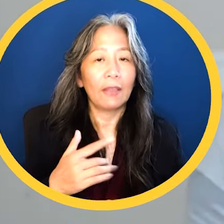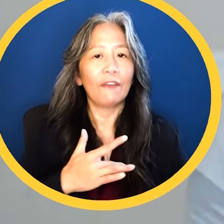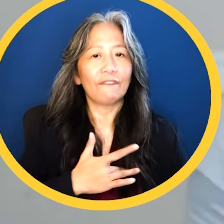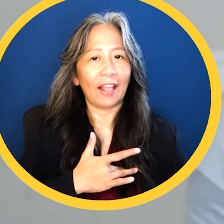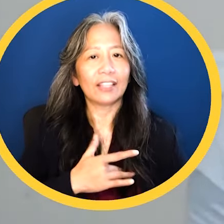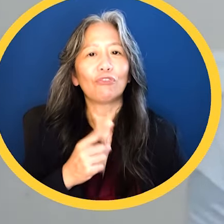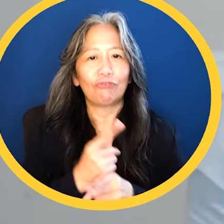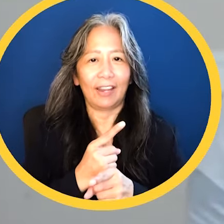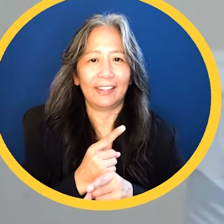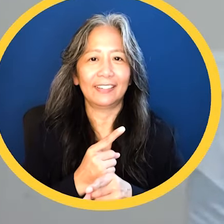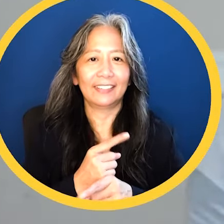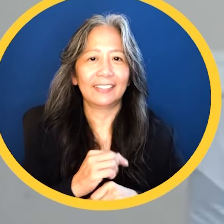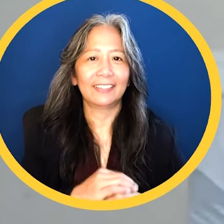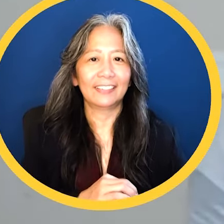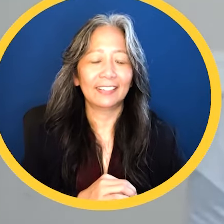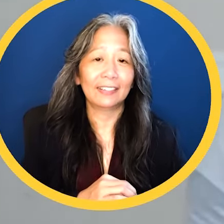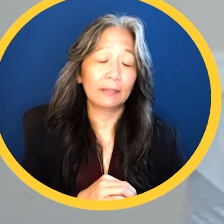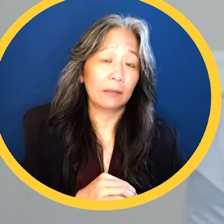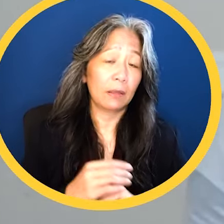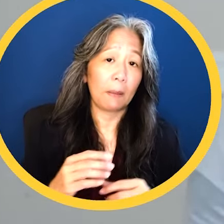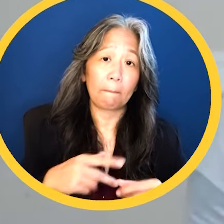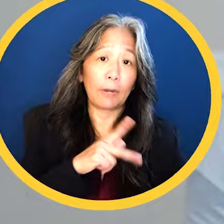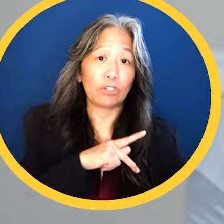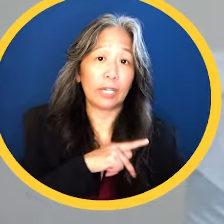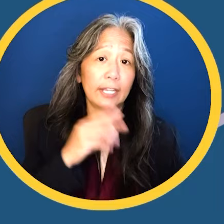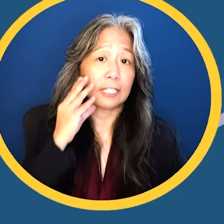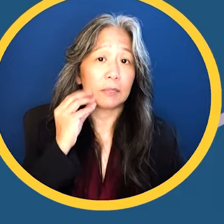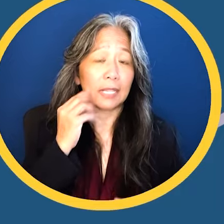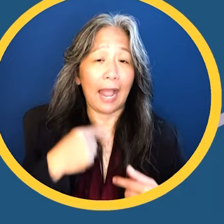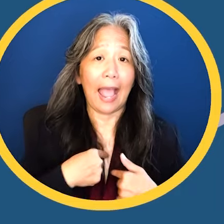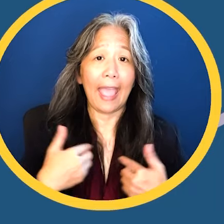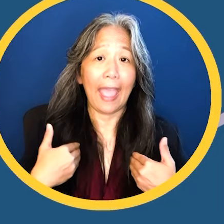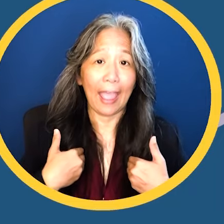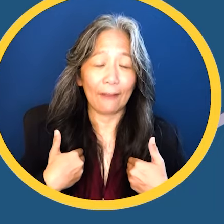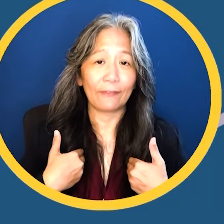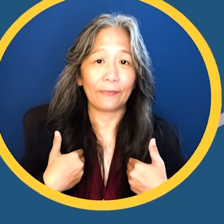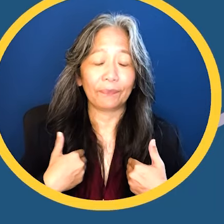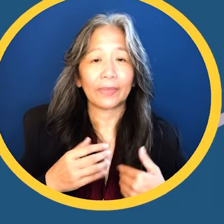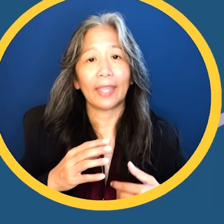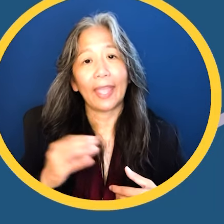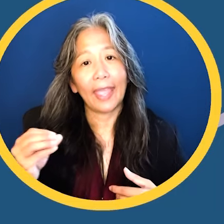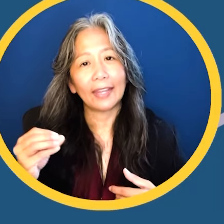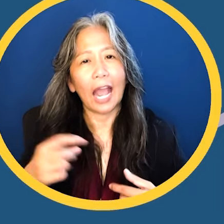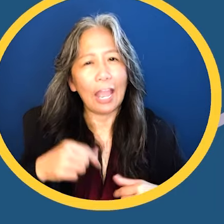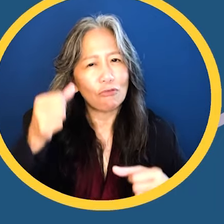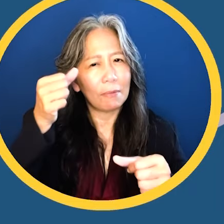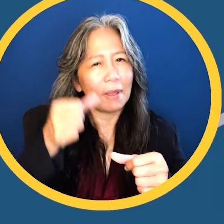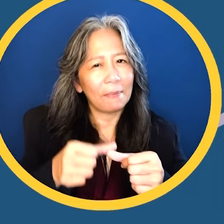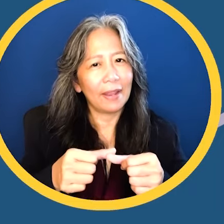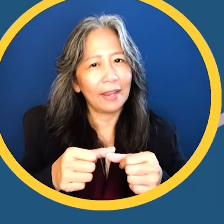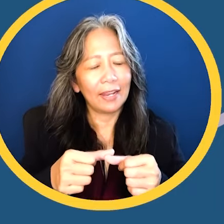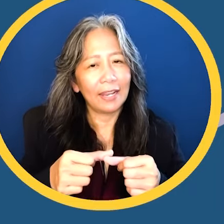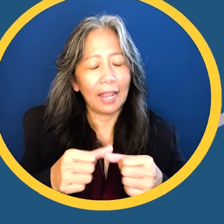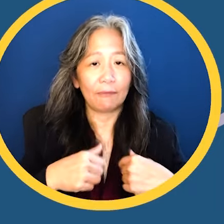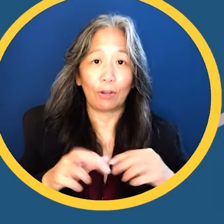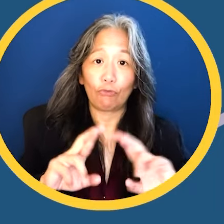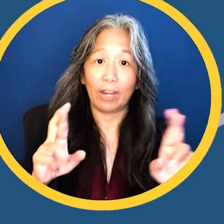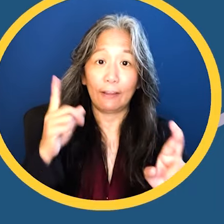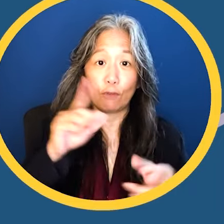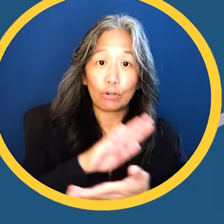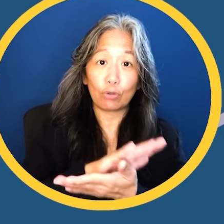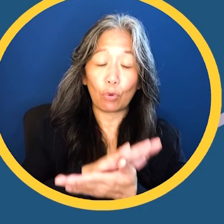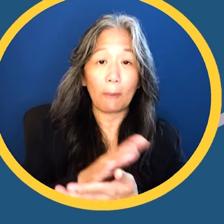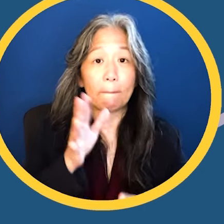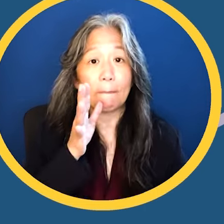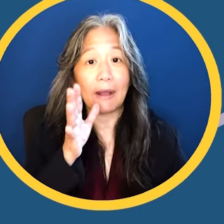firsthand, it only felt right. You know, a personal experience that I had. And I remember I